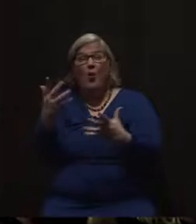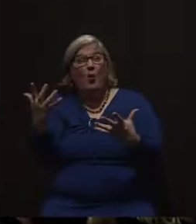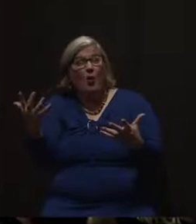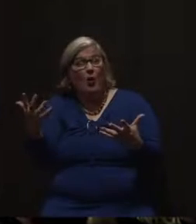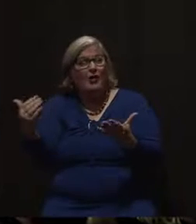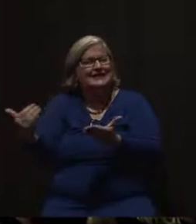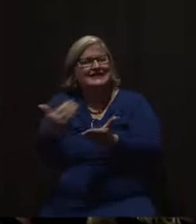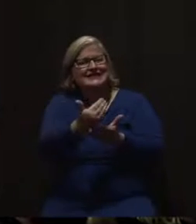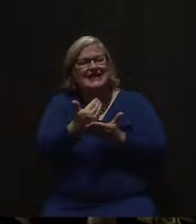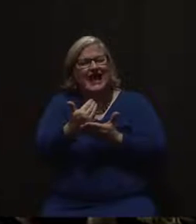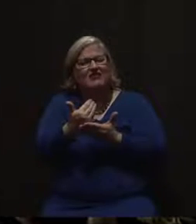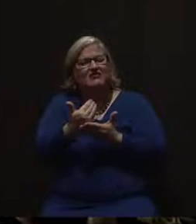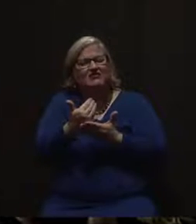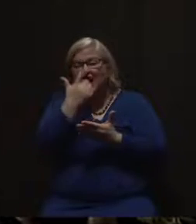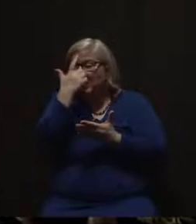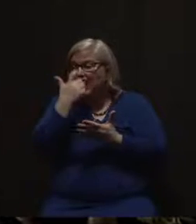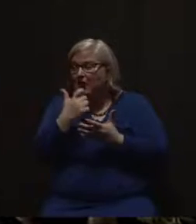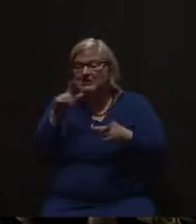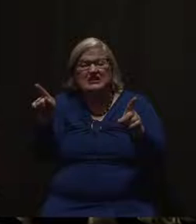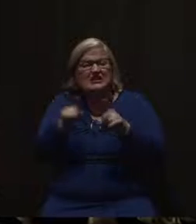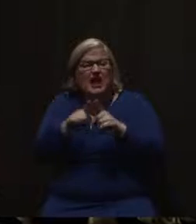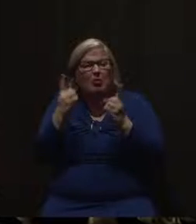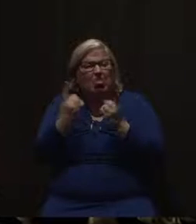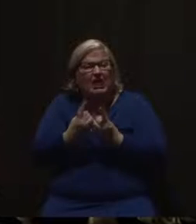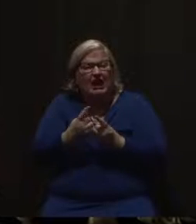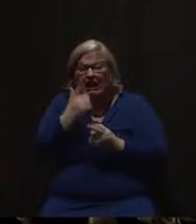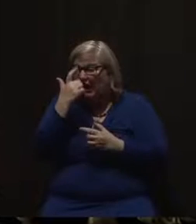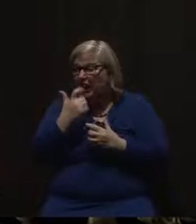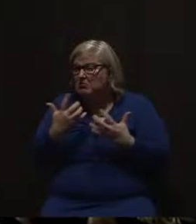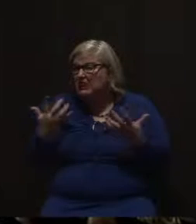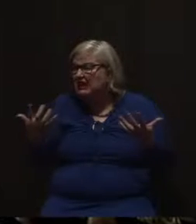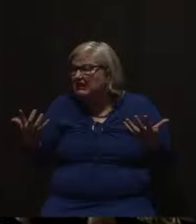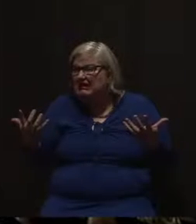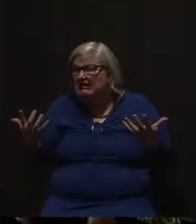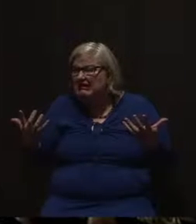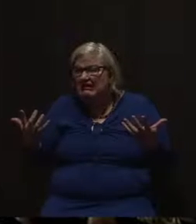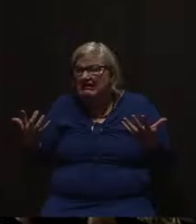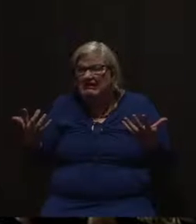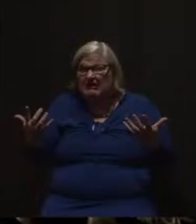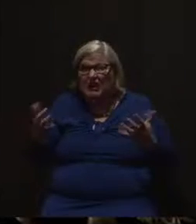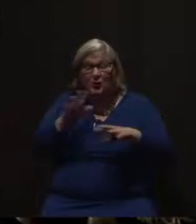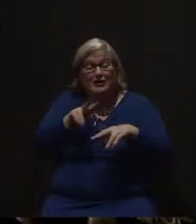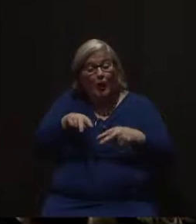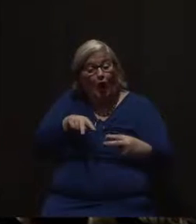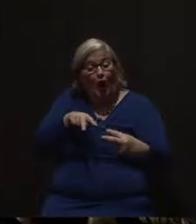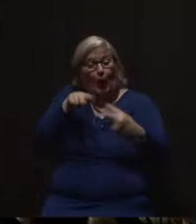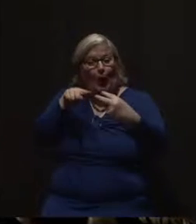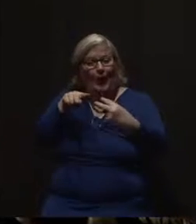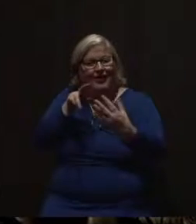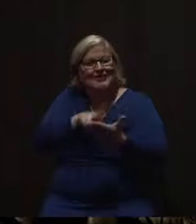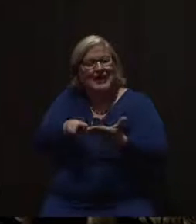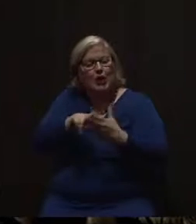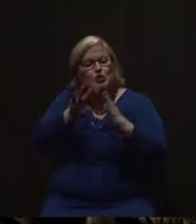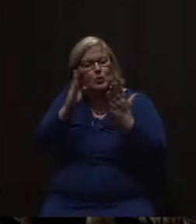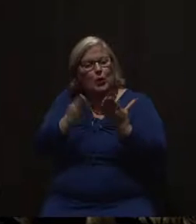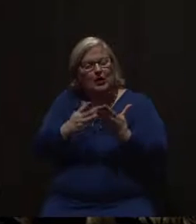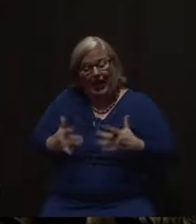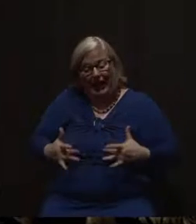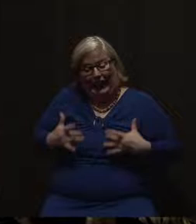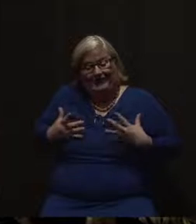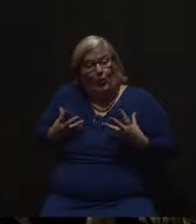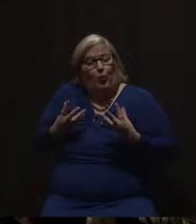is basically the same thing. So we're doing it not not eye to eye, but we can't live with